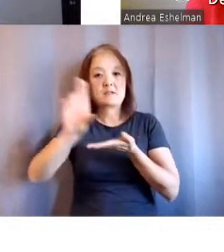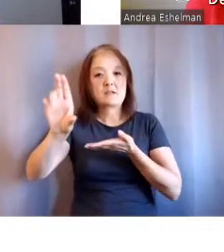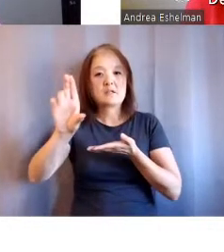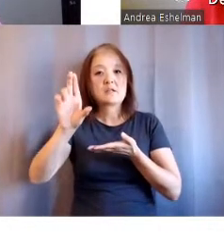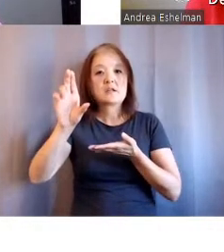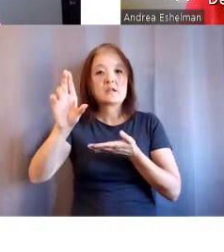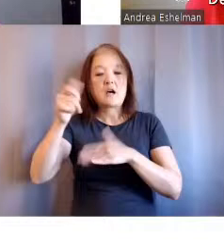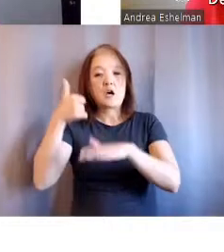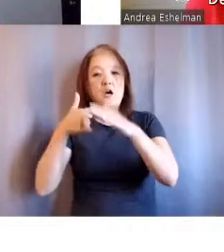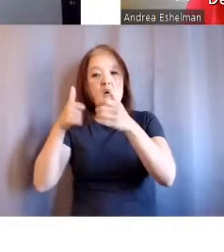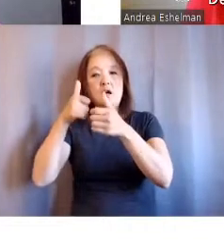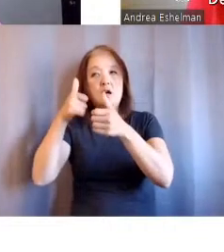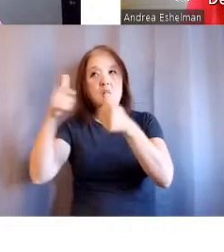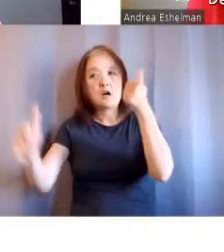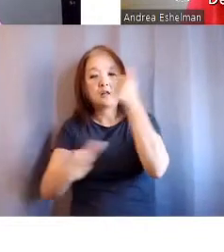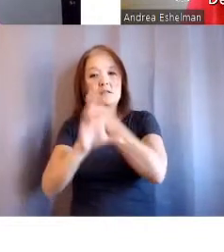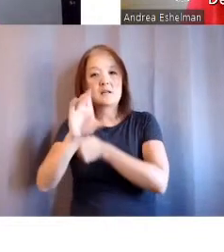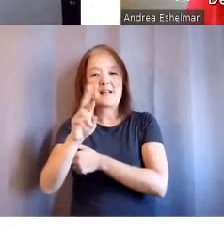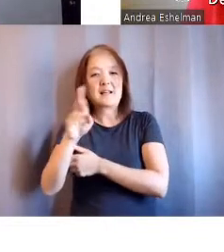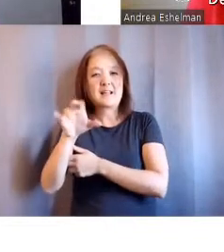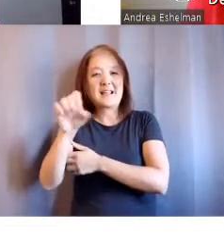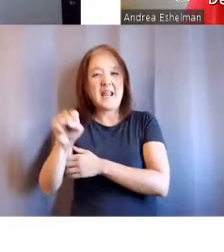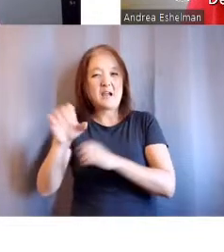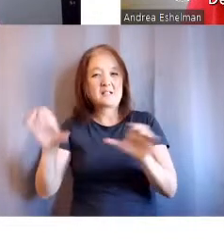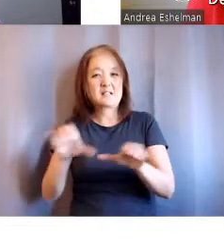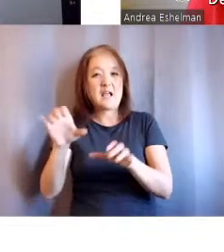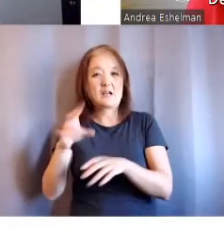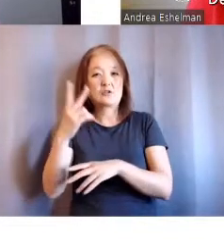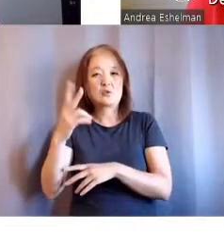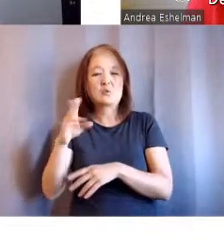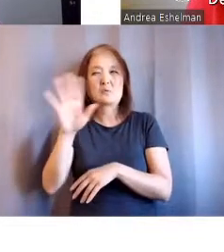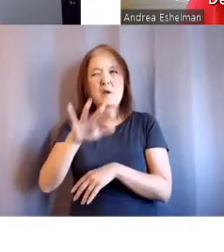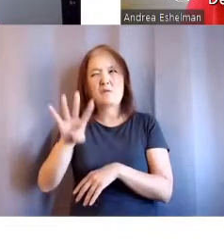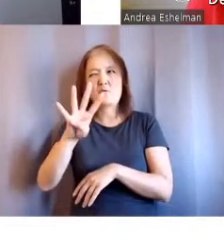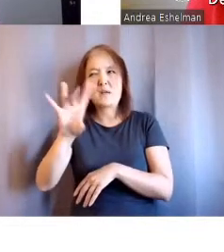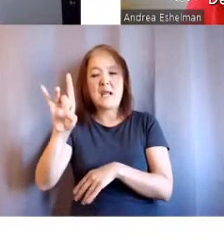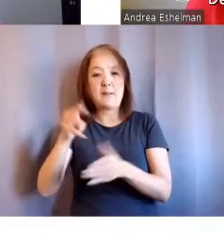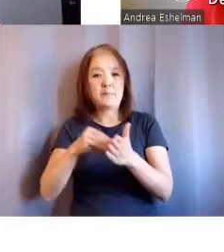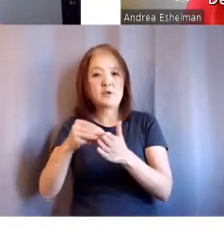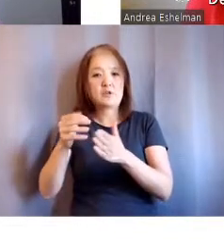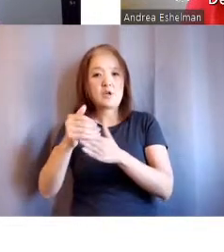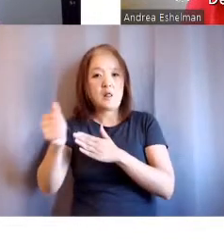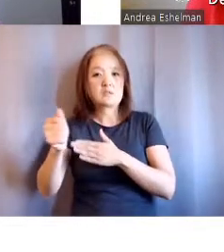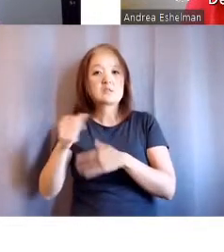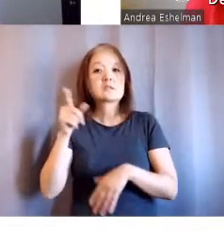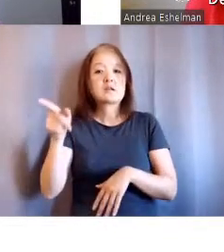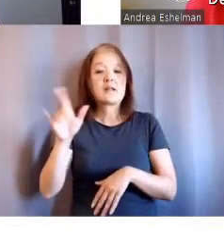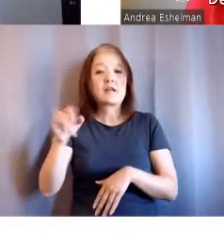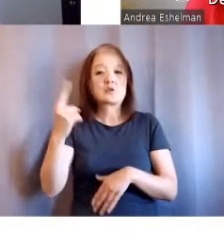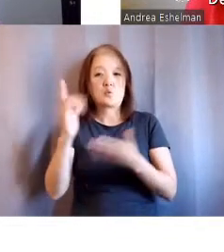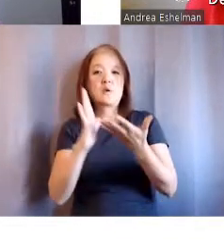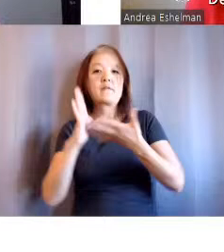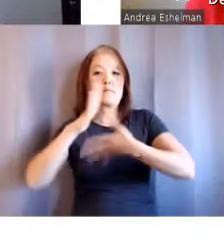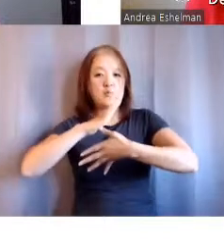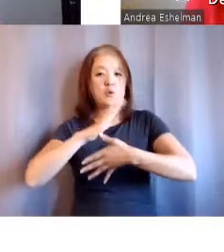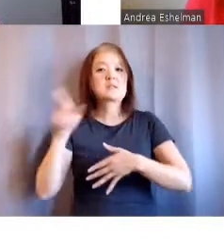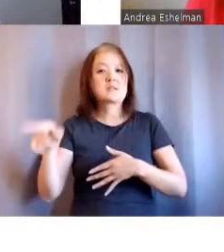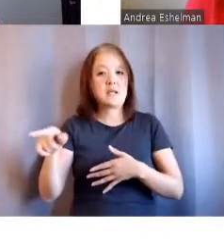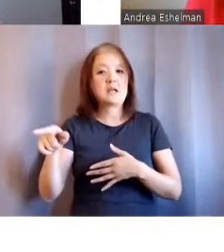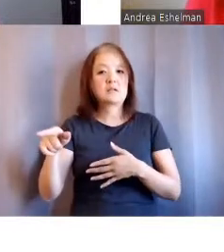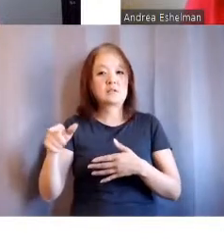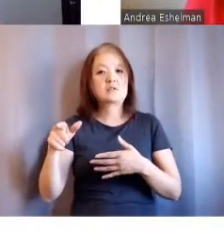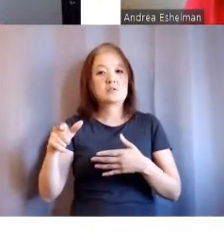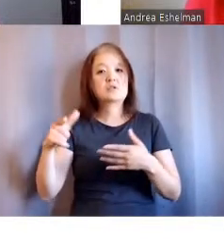2, which was about approximately $48 million for that. So that is one of the priorities that she listed and shared with the